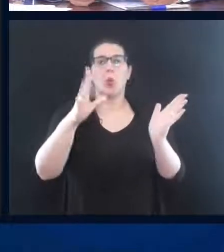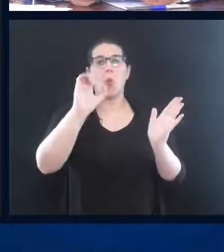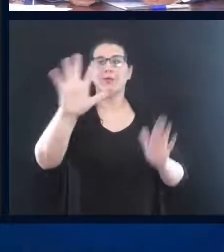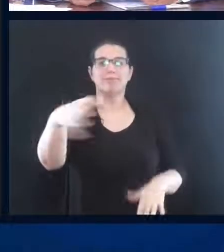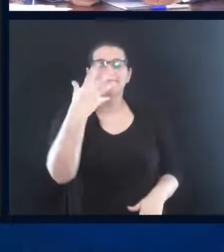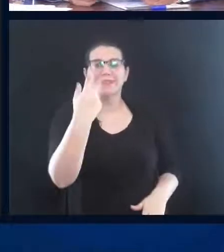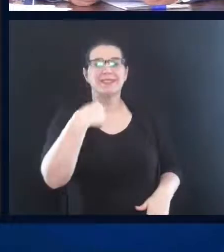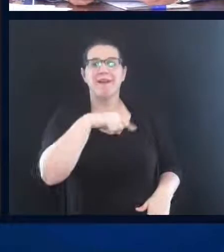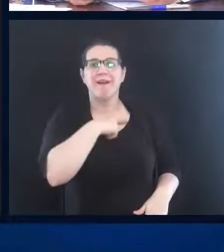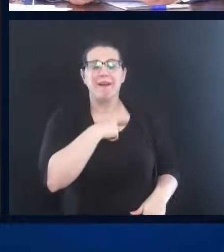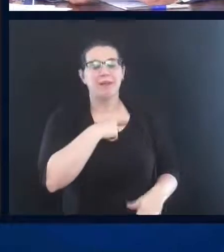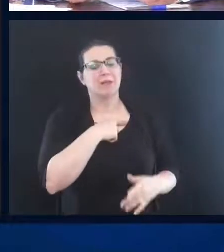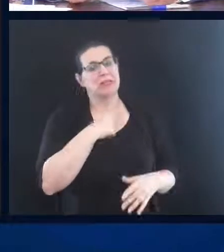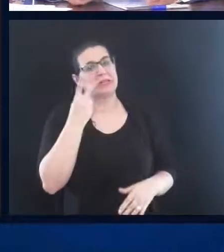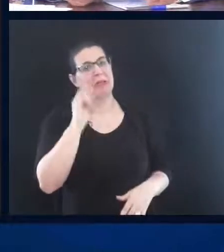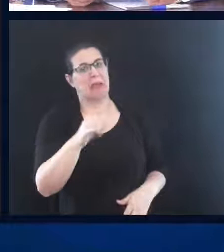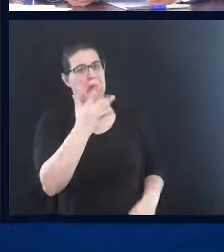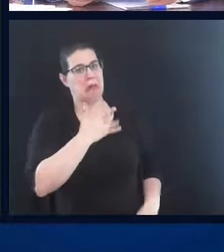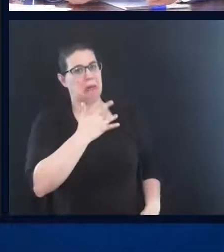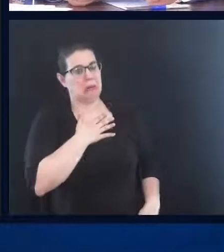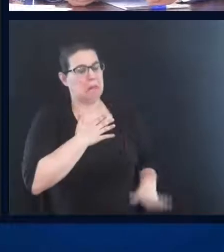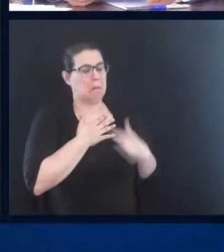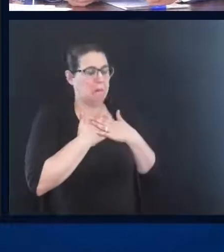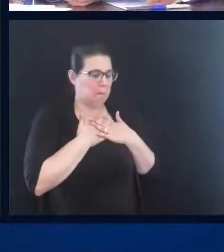at that face. Hard to turn that face down, that's for sure.